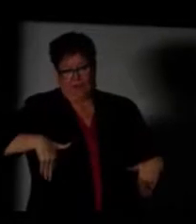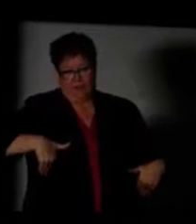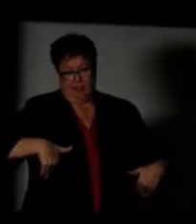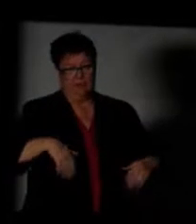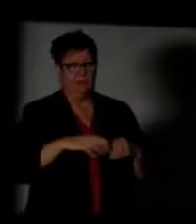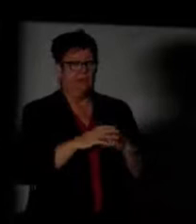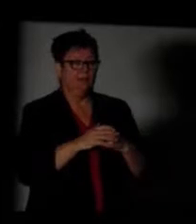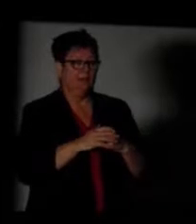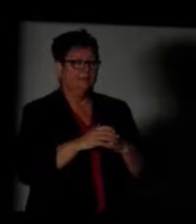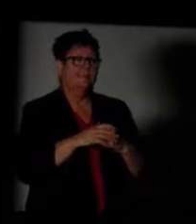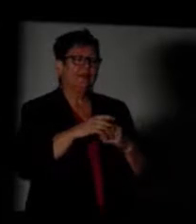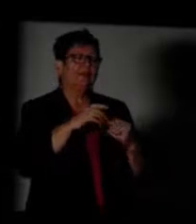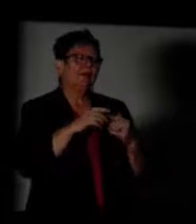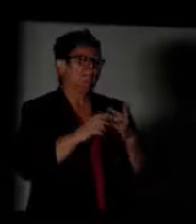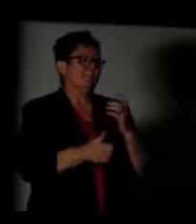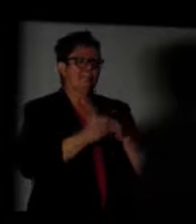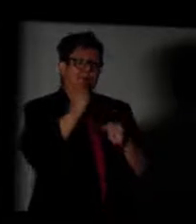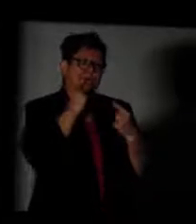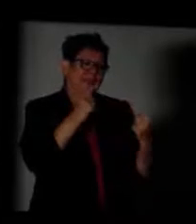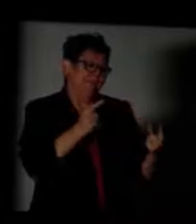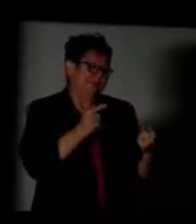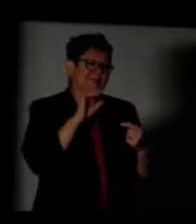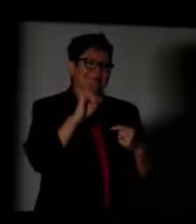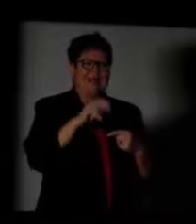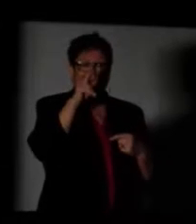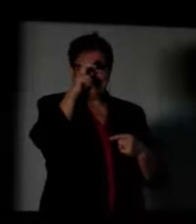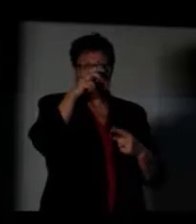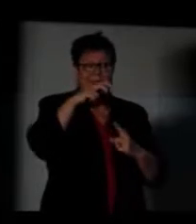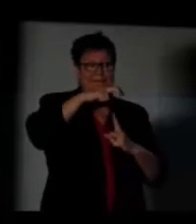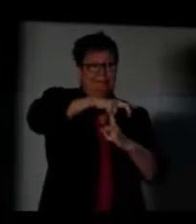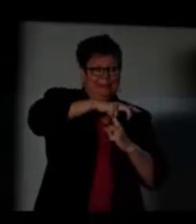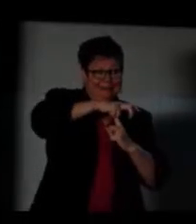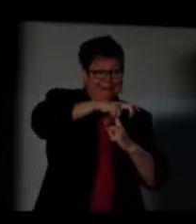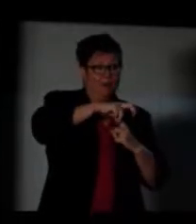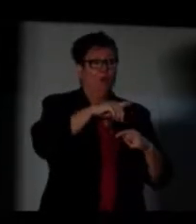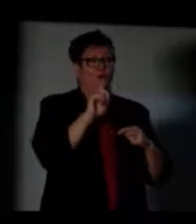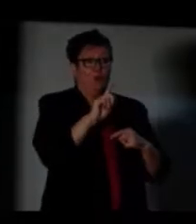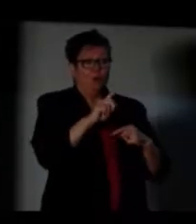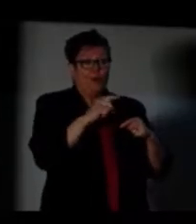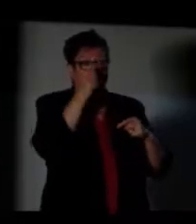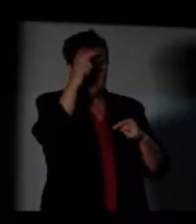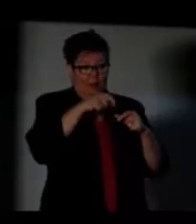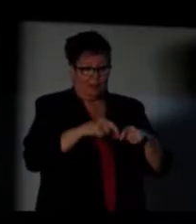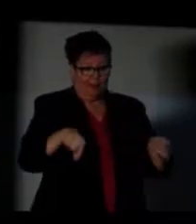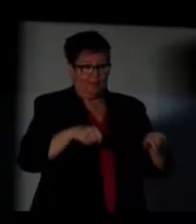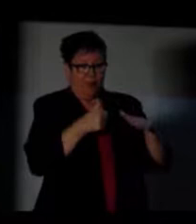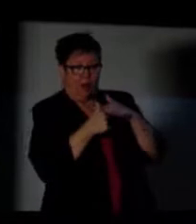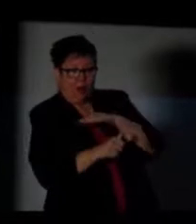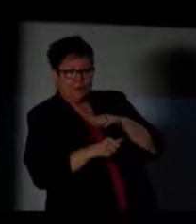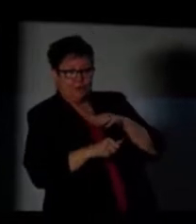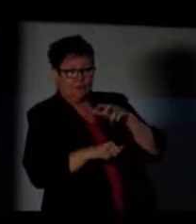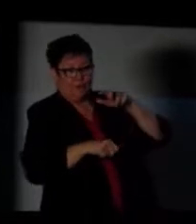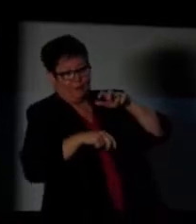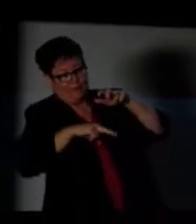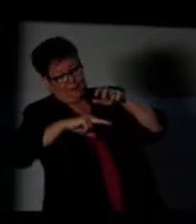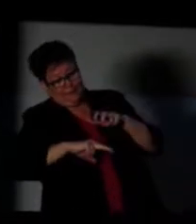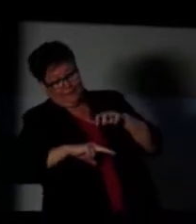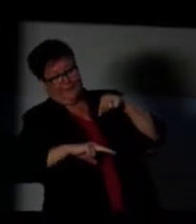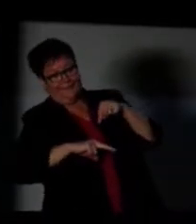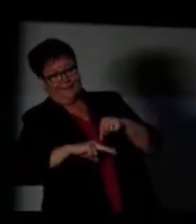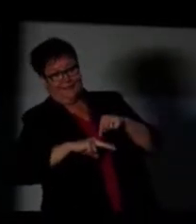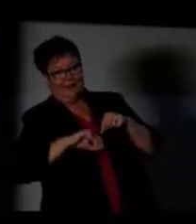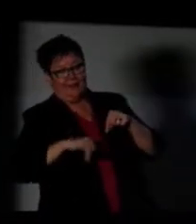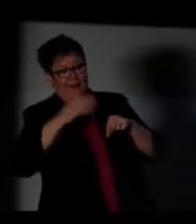those pinned insects, where the labels are hidden underneath the specimen. We've been doing a lot of work recently on image